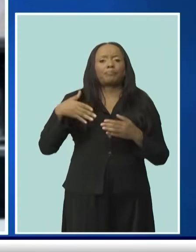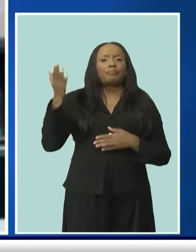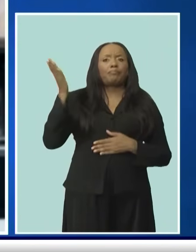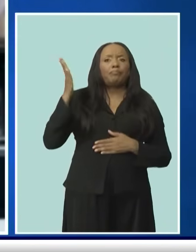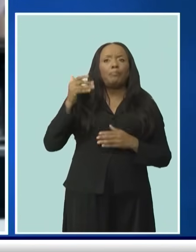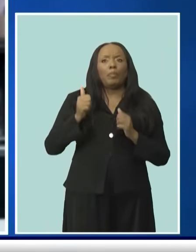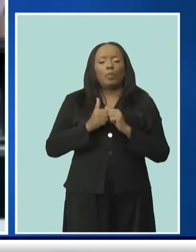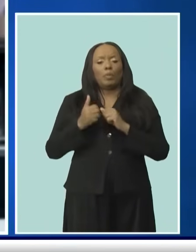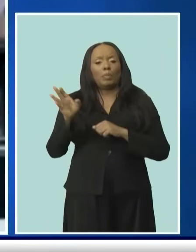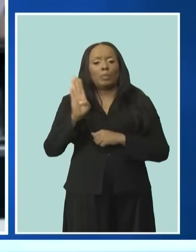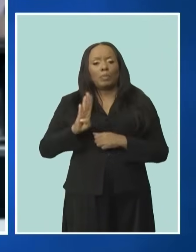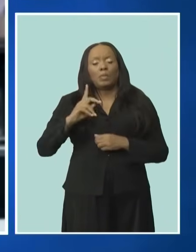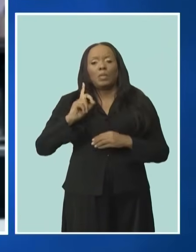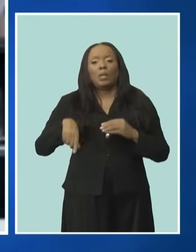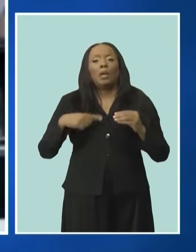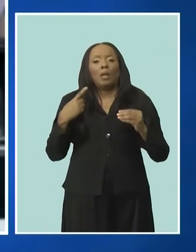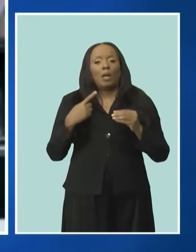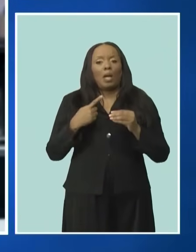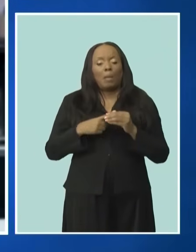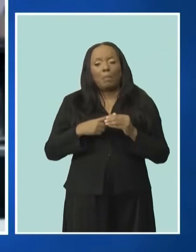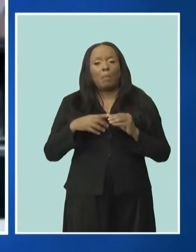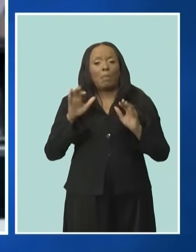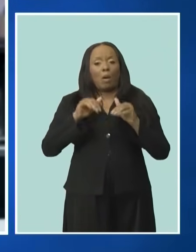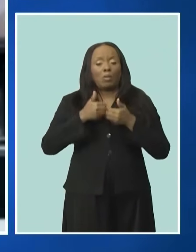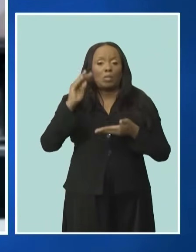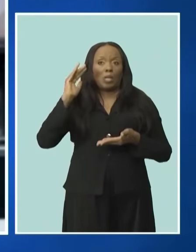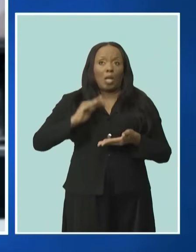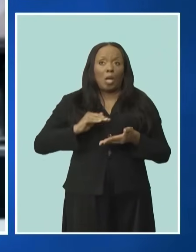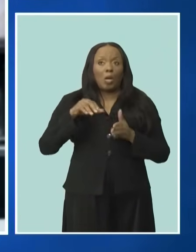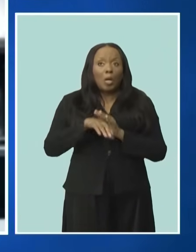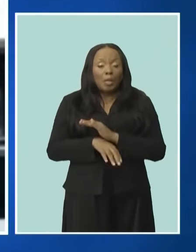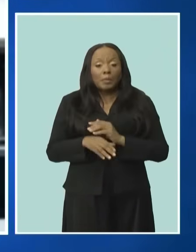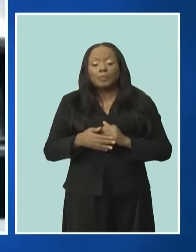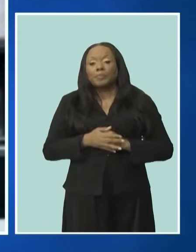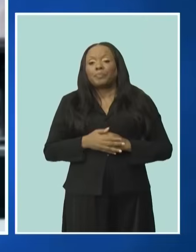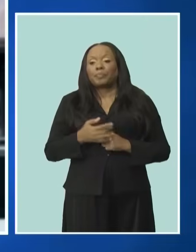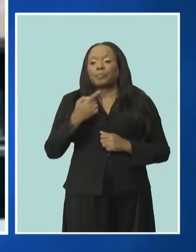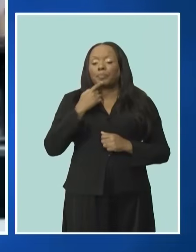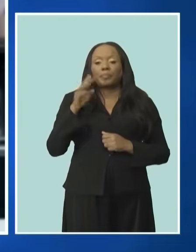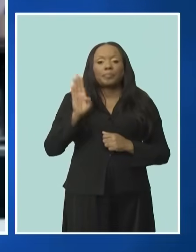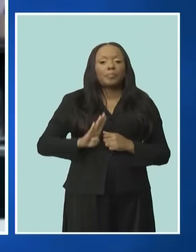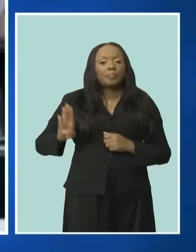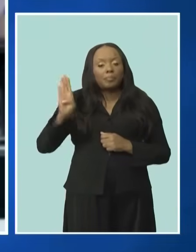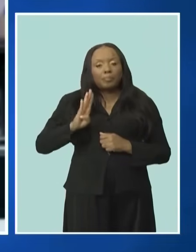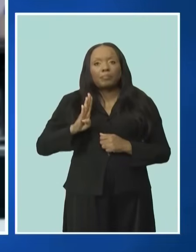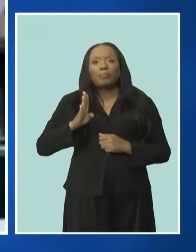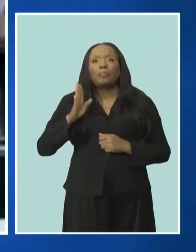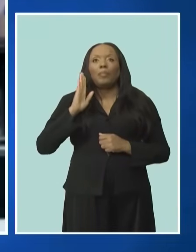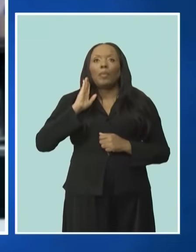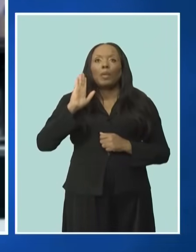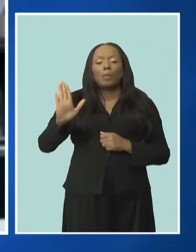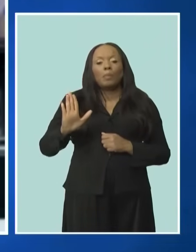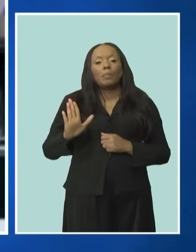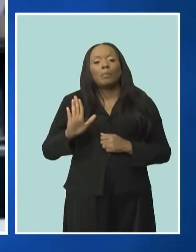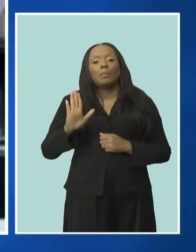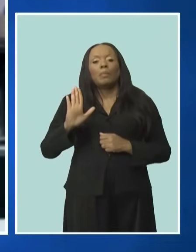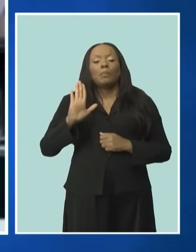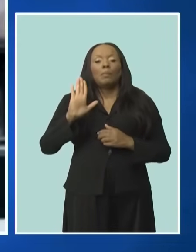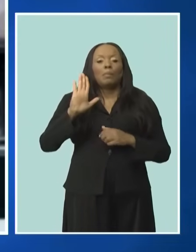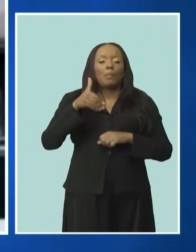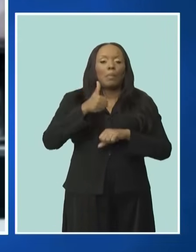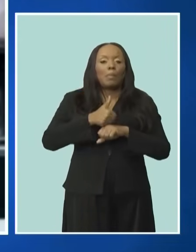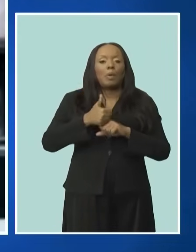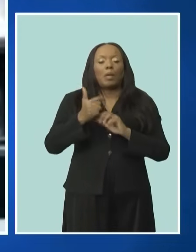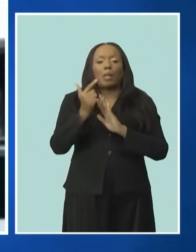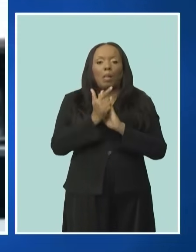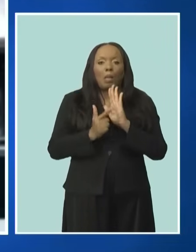country's crime-fighting efforts. With that in mind, she indicated that Barbados is well on its way to introducing legislation that